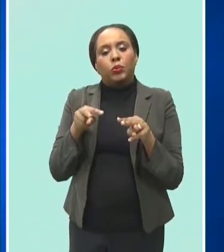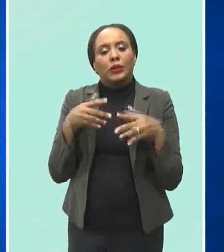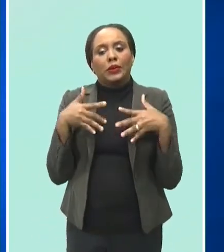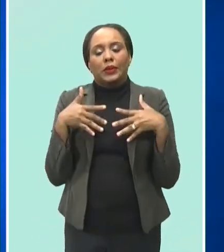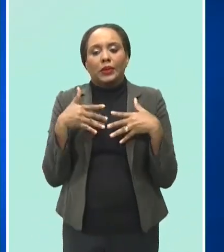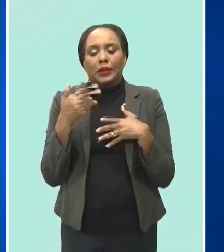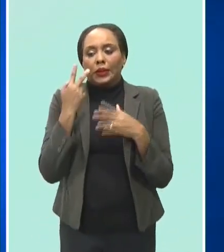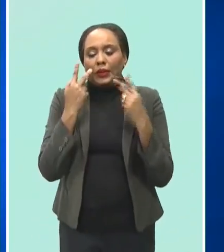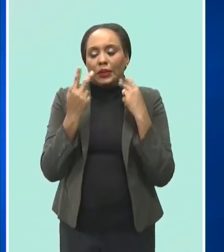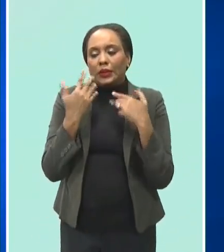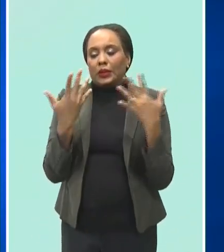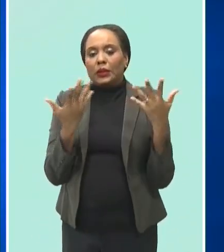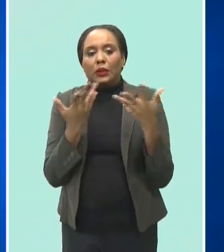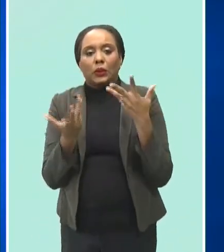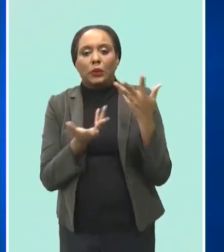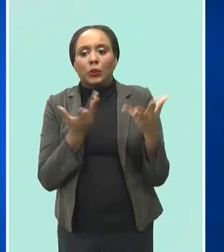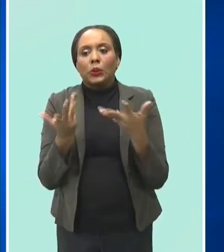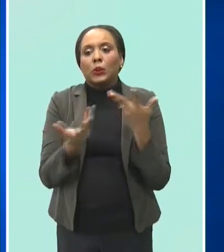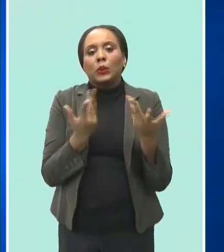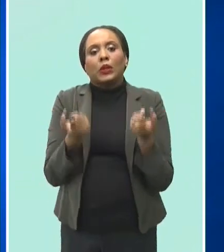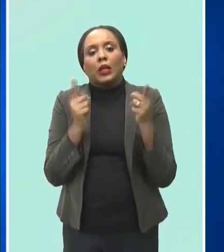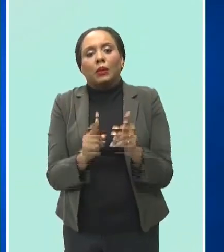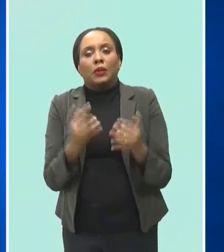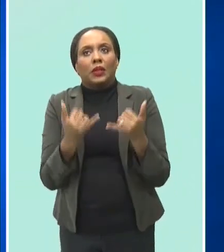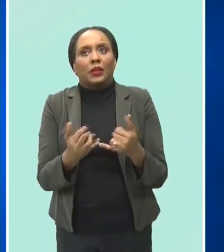nervously to see whether the new measures will work.